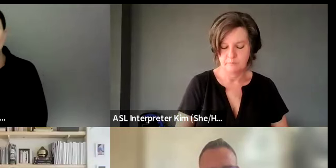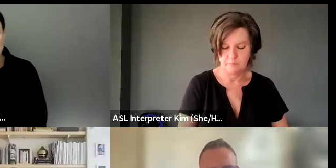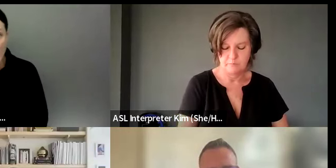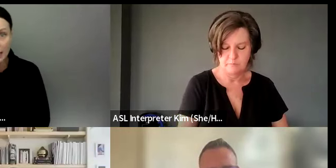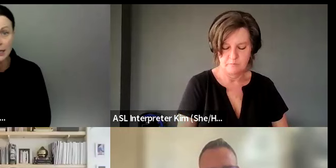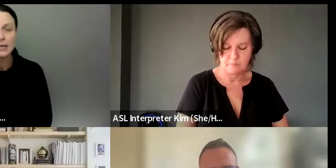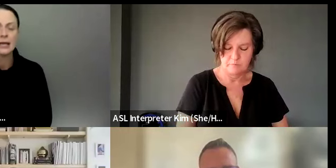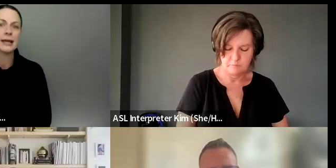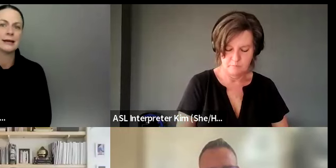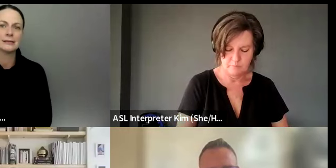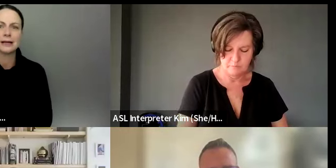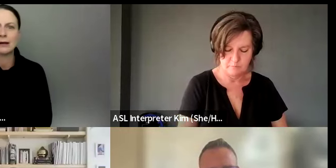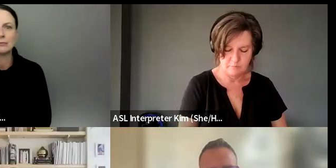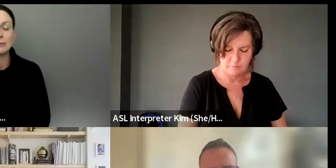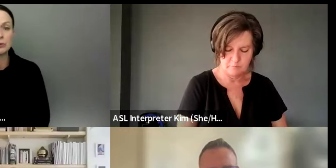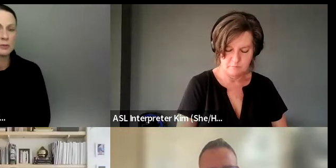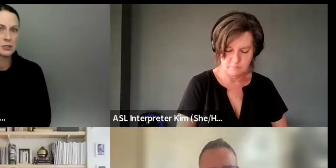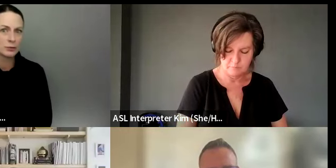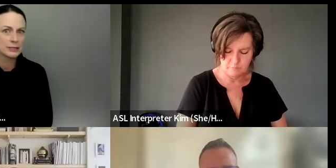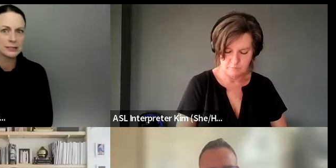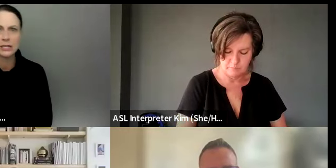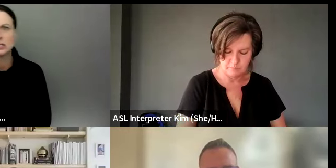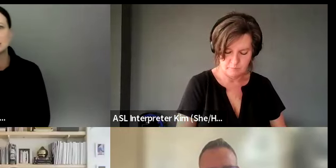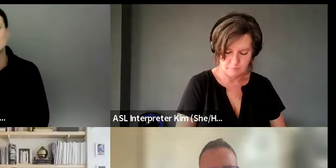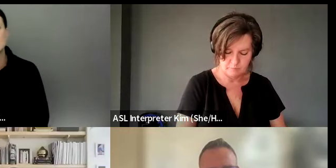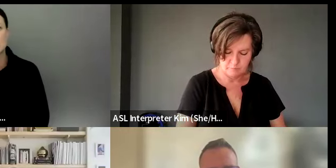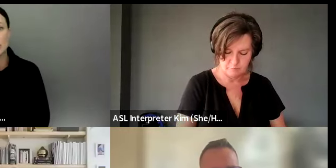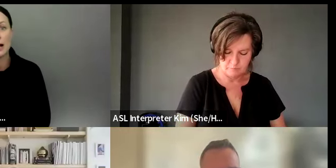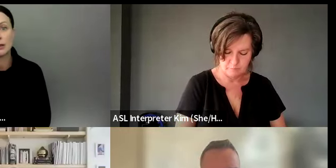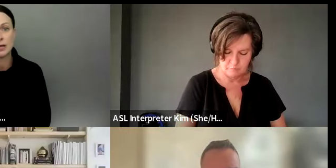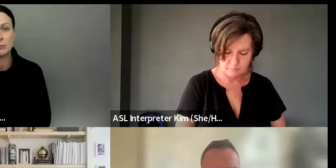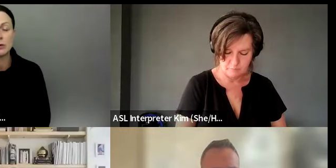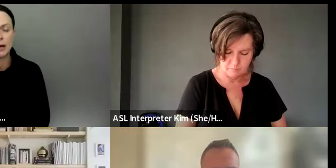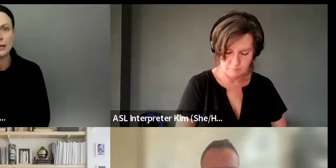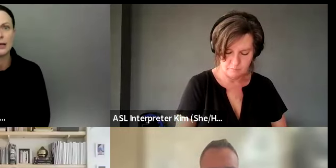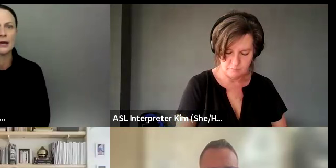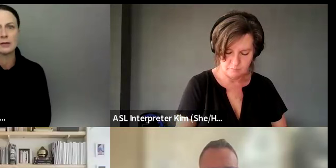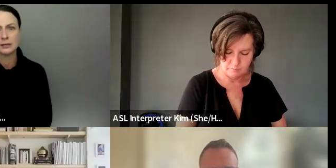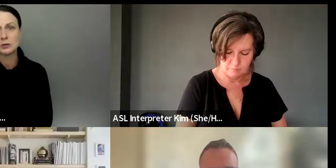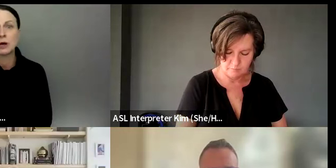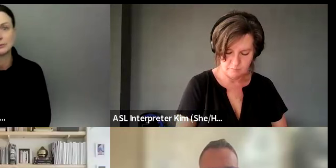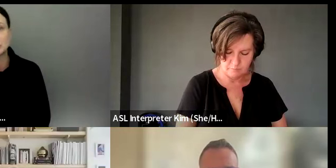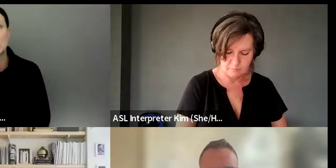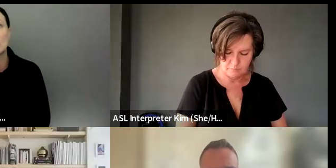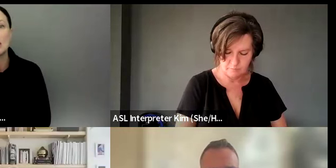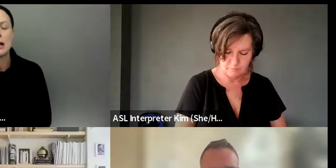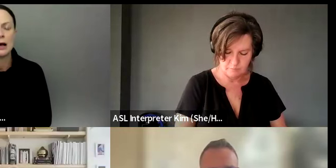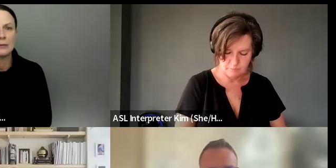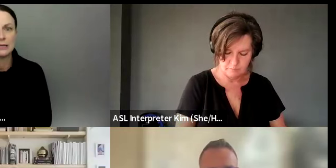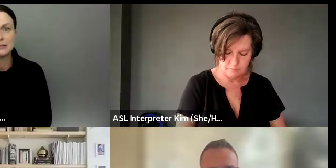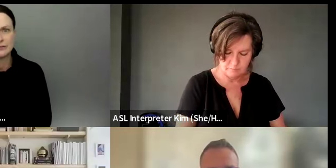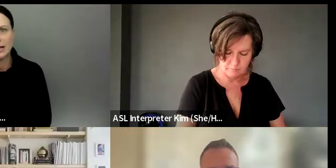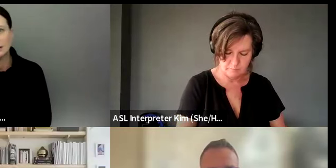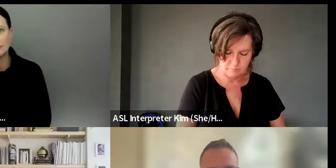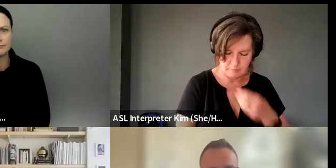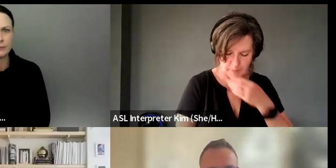with feedback and improvements to presentations, et cetera, I think that'd be great ahead of the next KubeCon. So